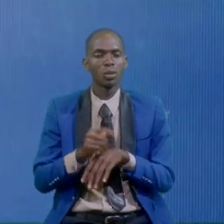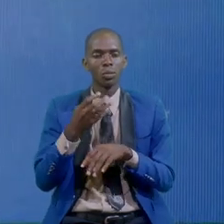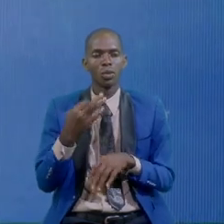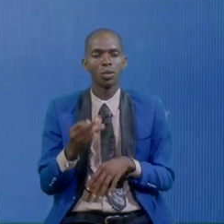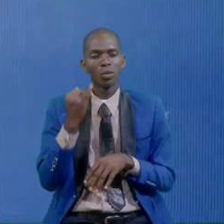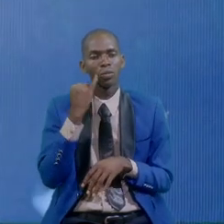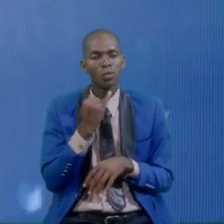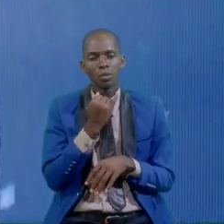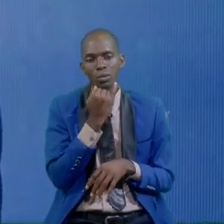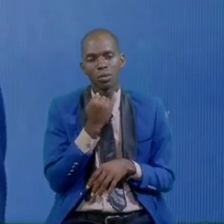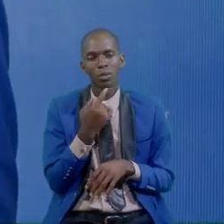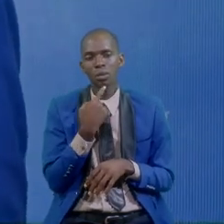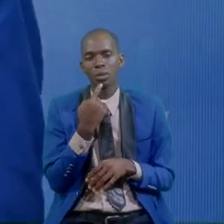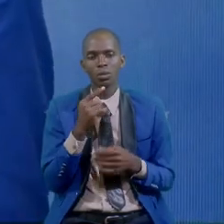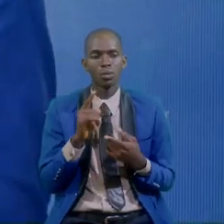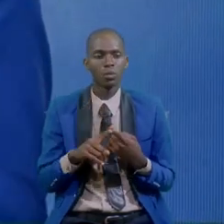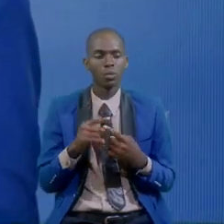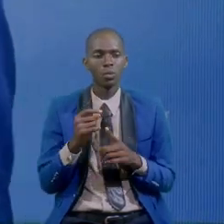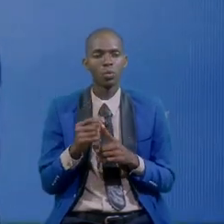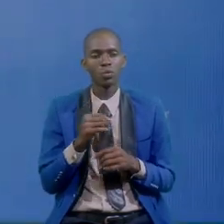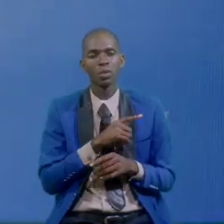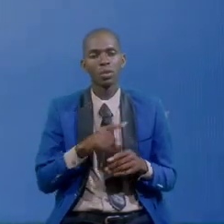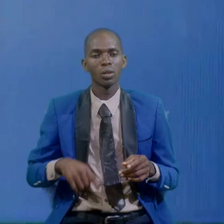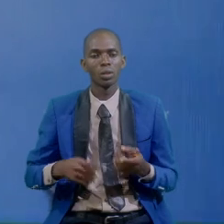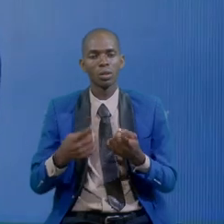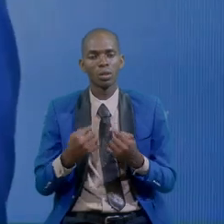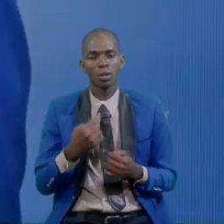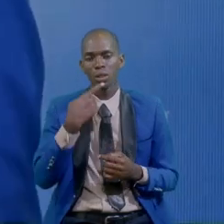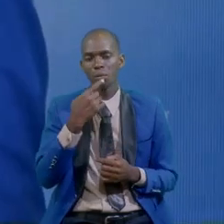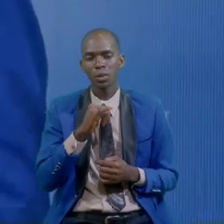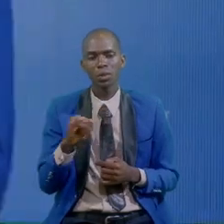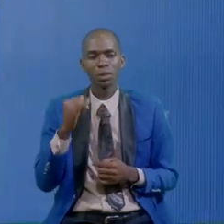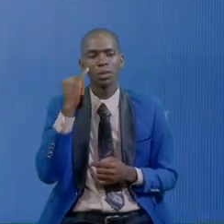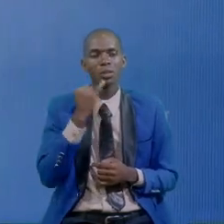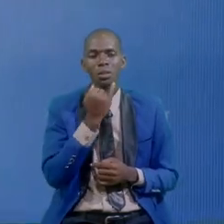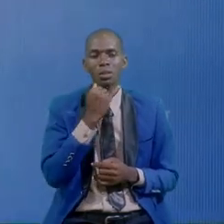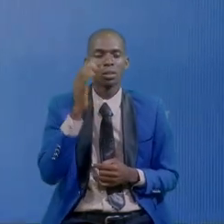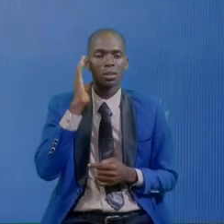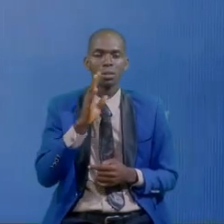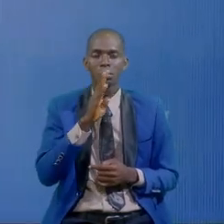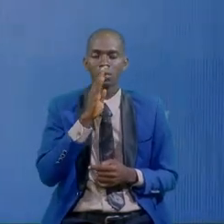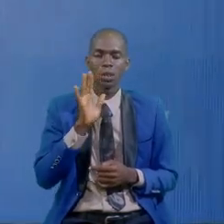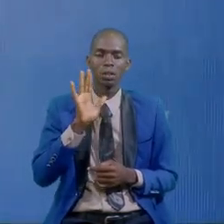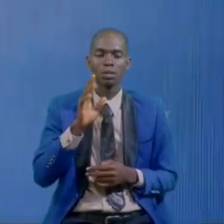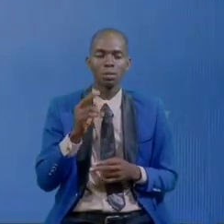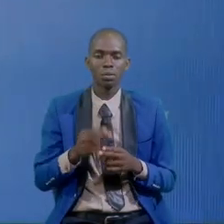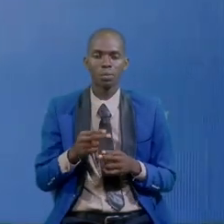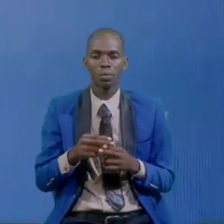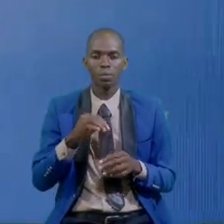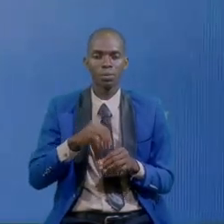came, saying, Israel shall be thy name. Look at verse